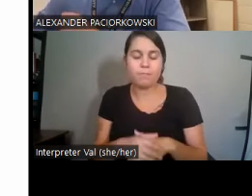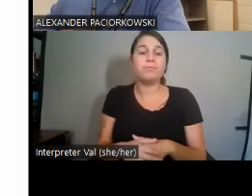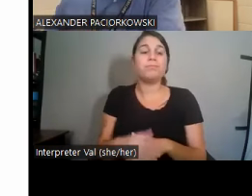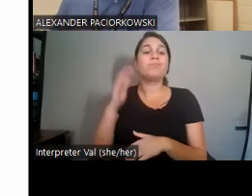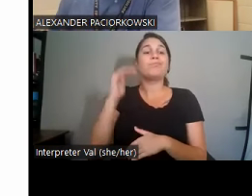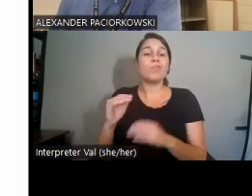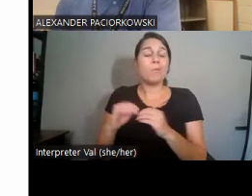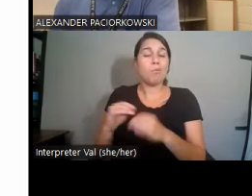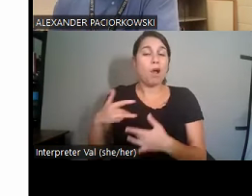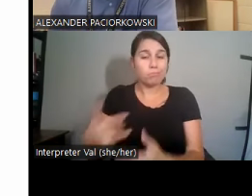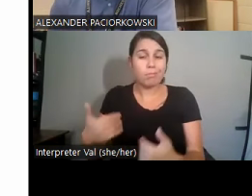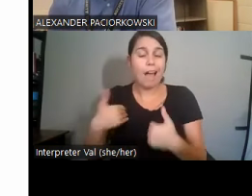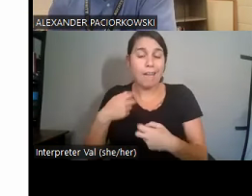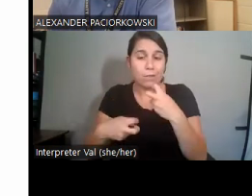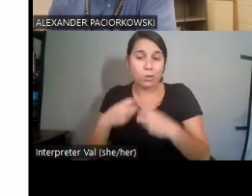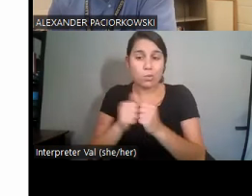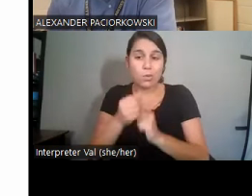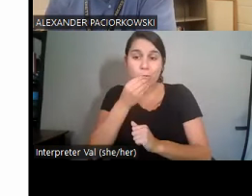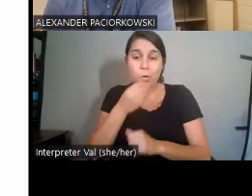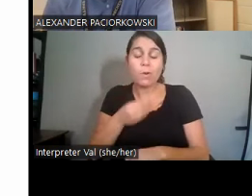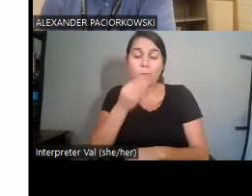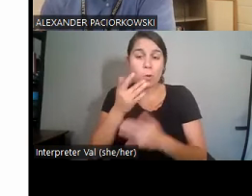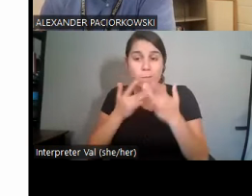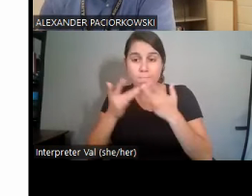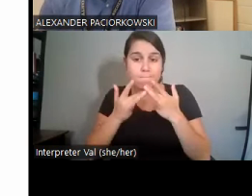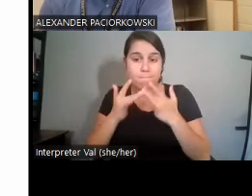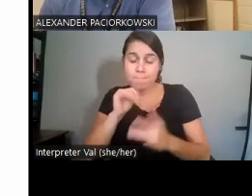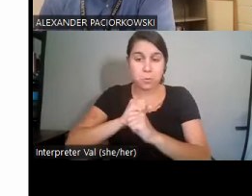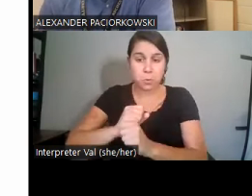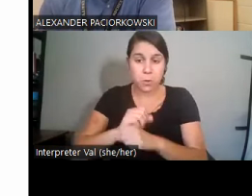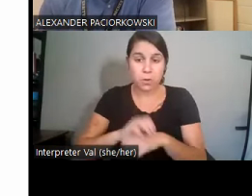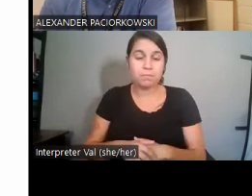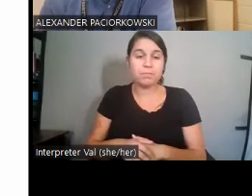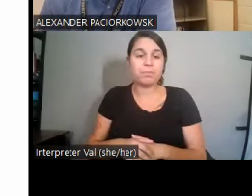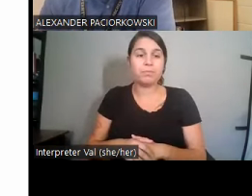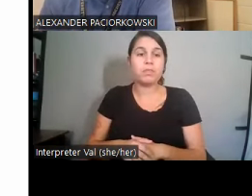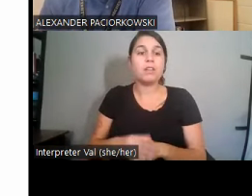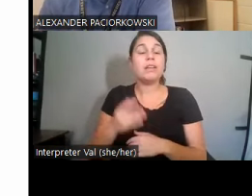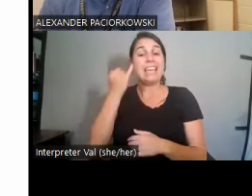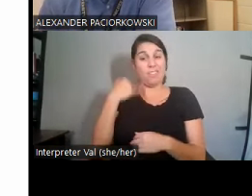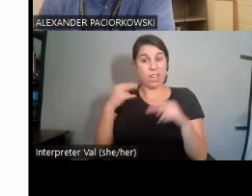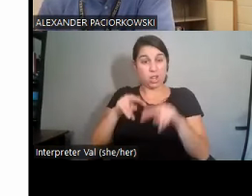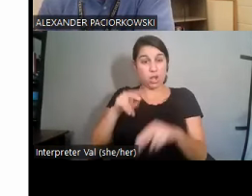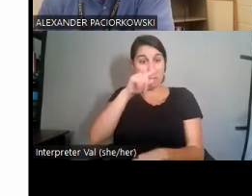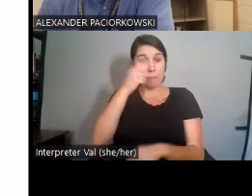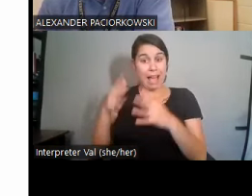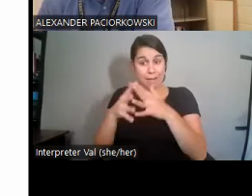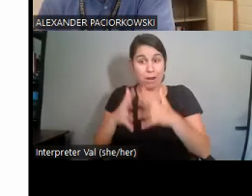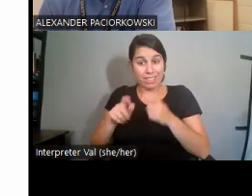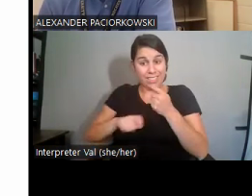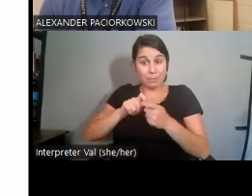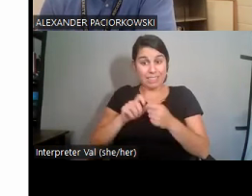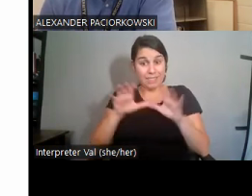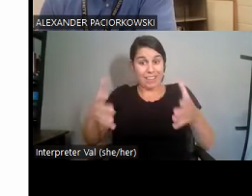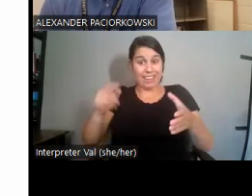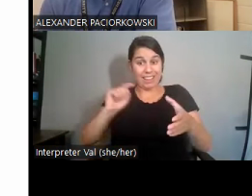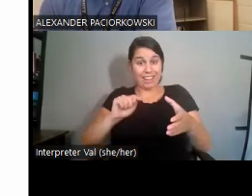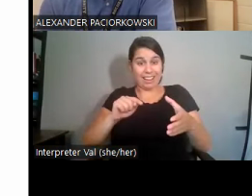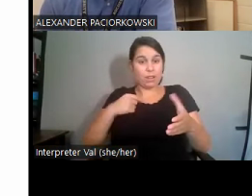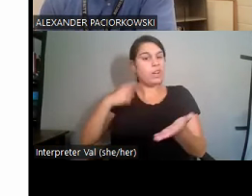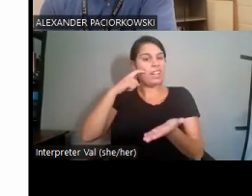to have experienced food insecurity. And when we looked at Black Americans in particular, we found that